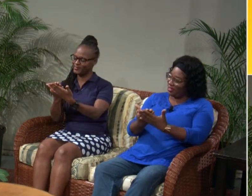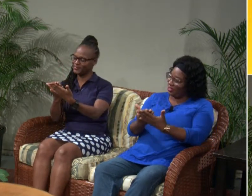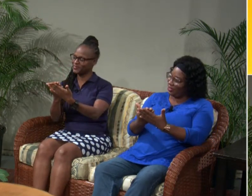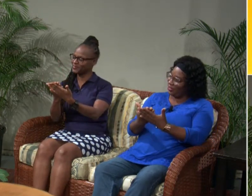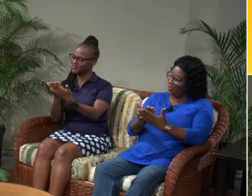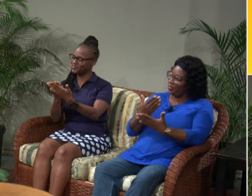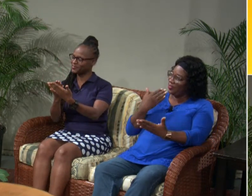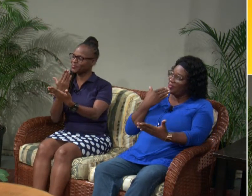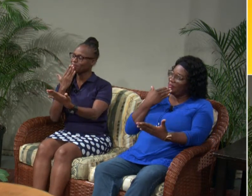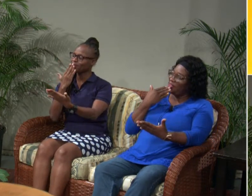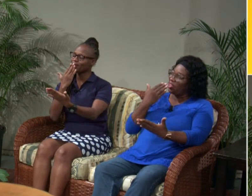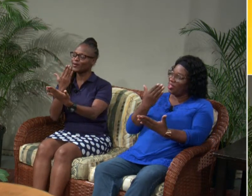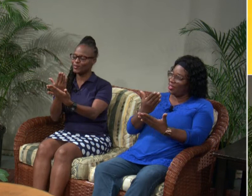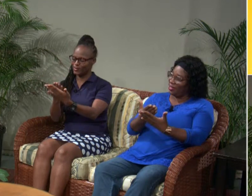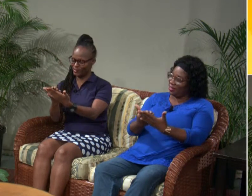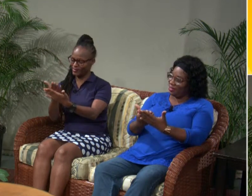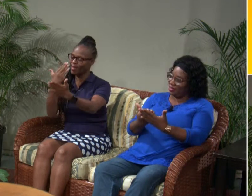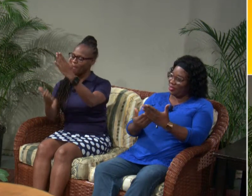Good.